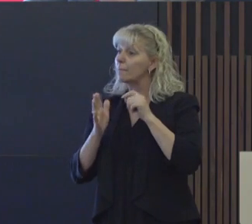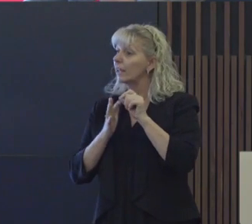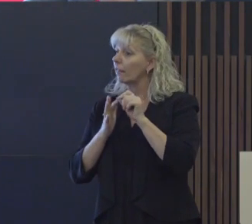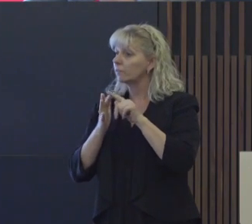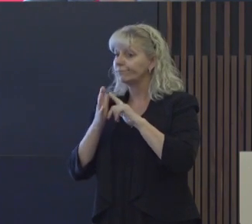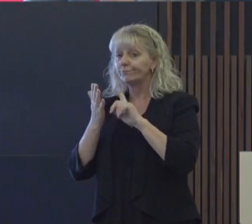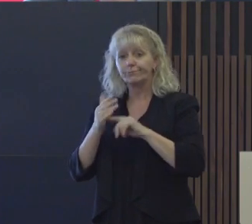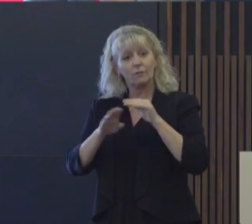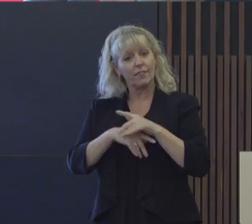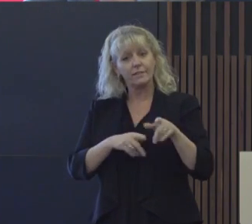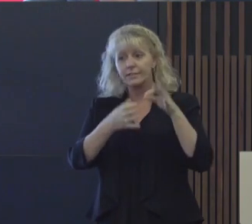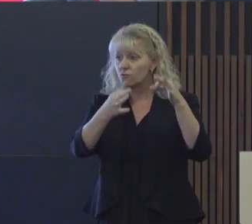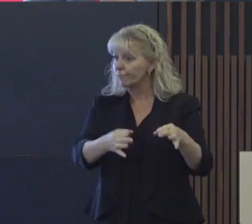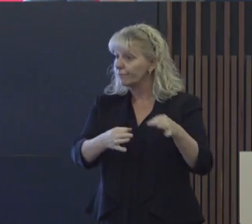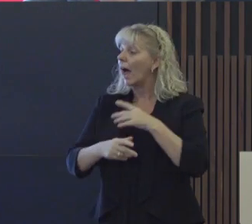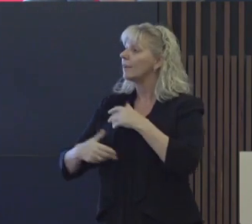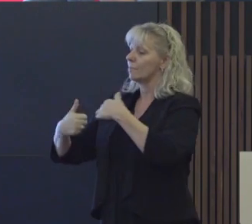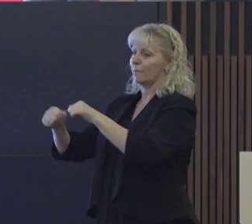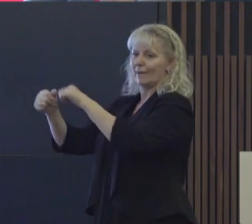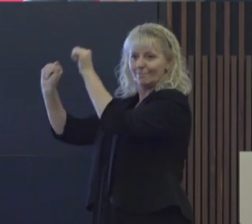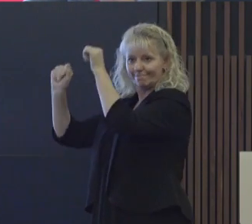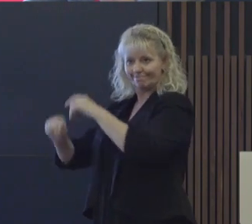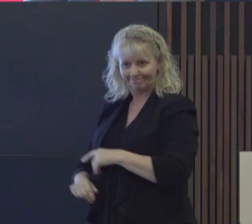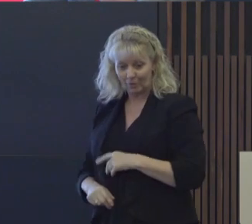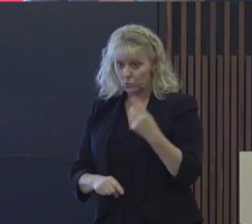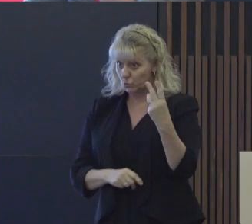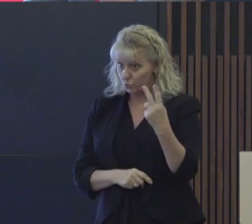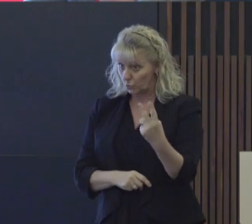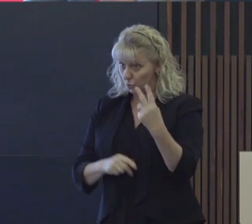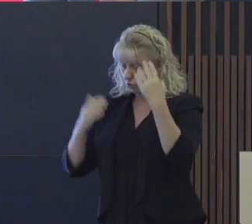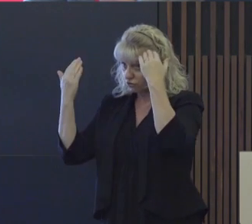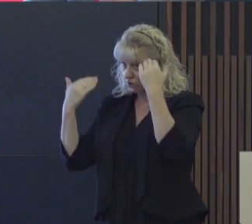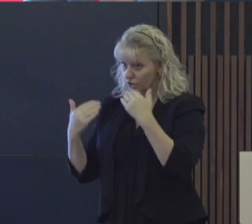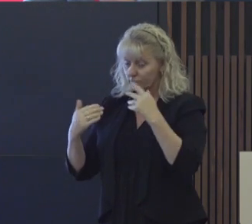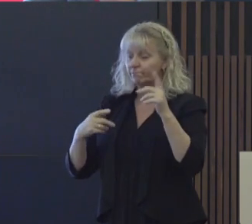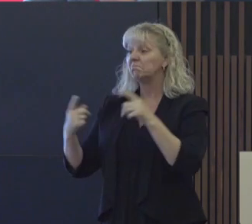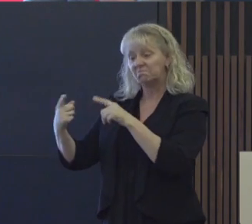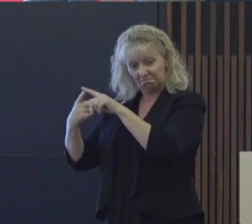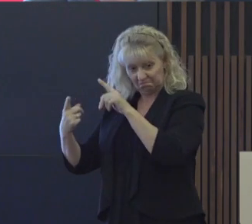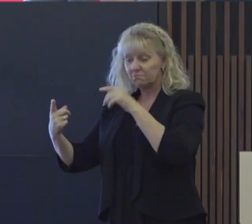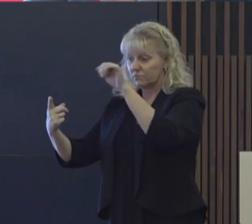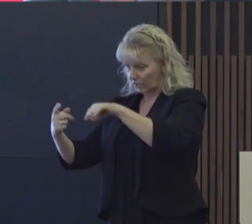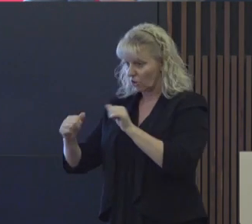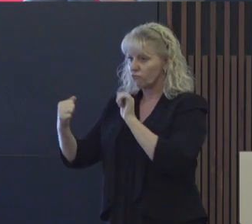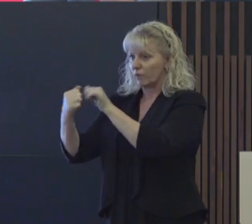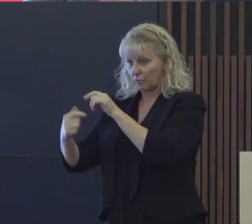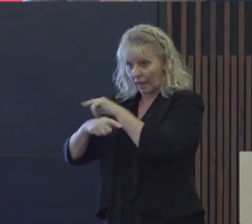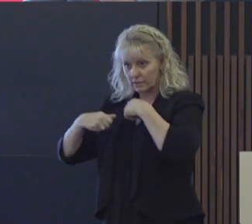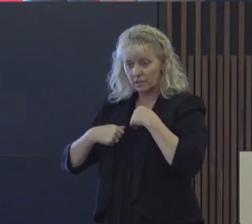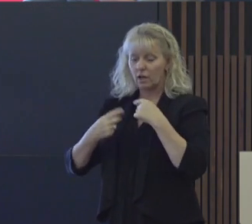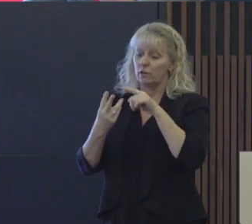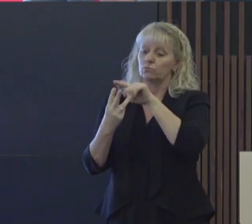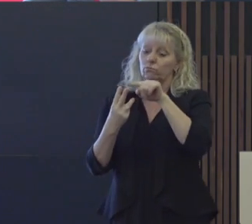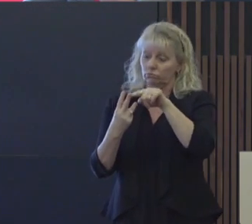decision and we were successful. So 2 of the judges were in favour of what we were saying, the other